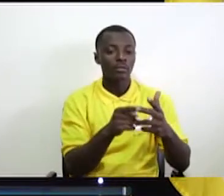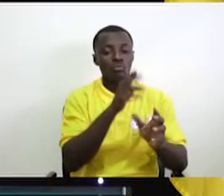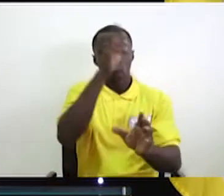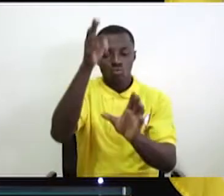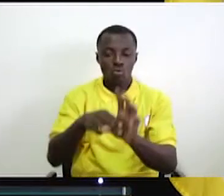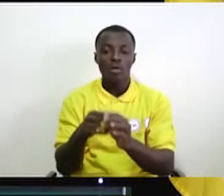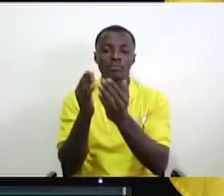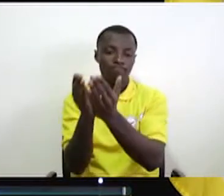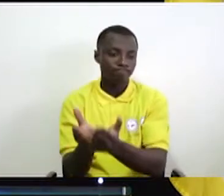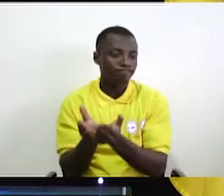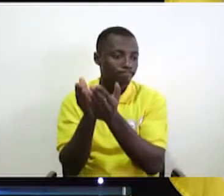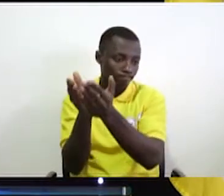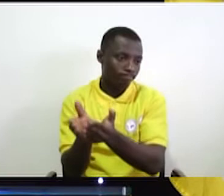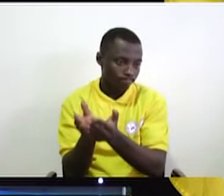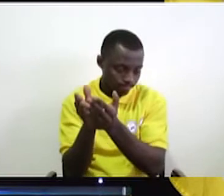three.